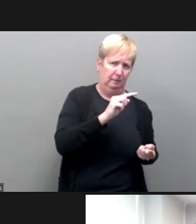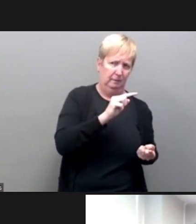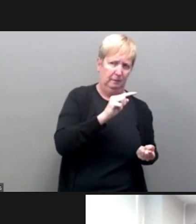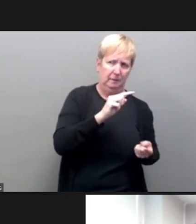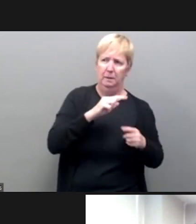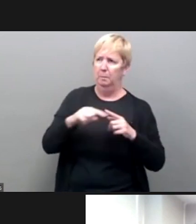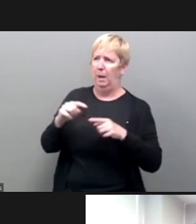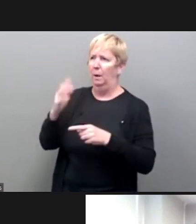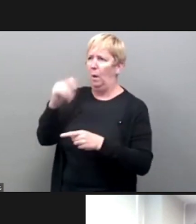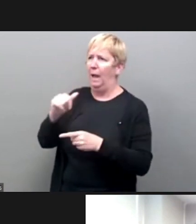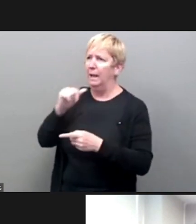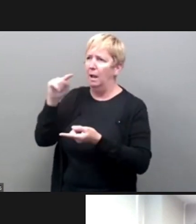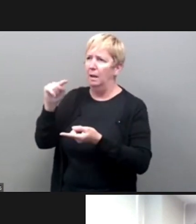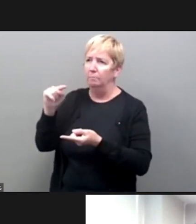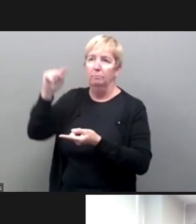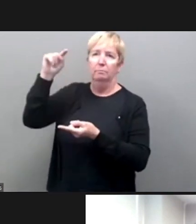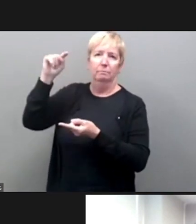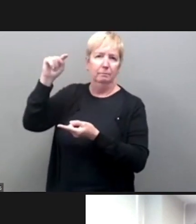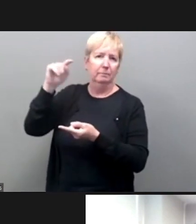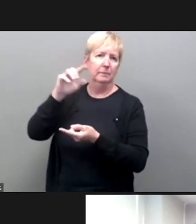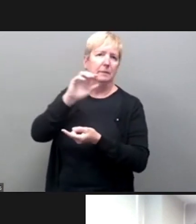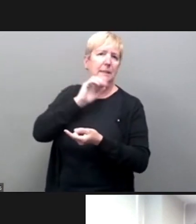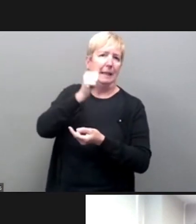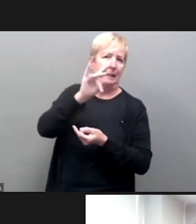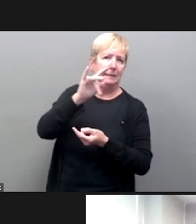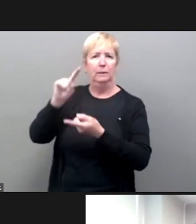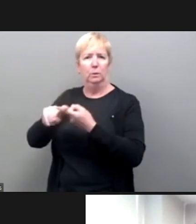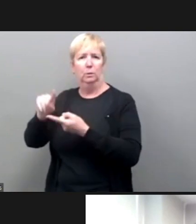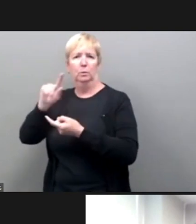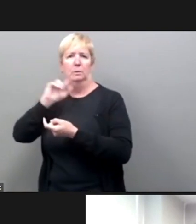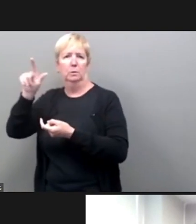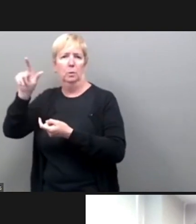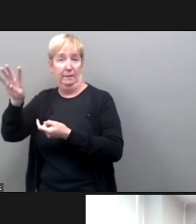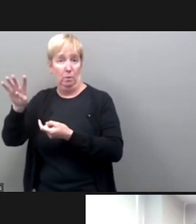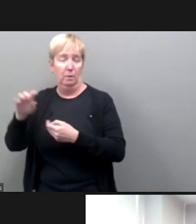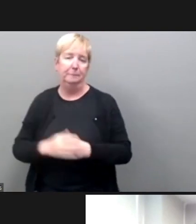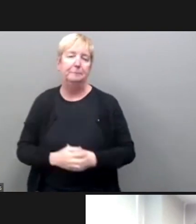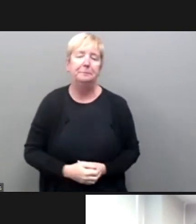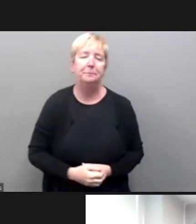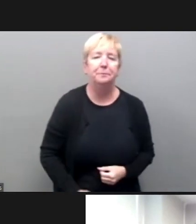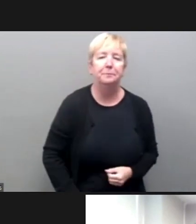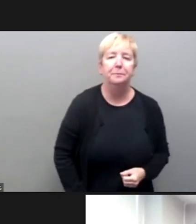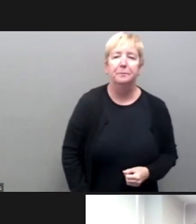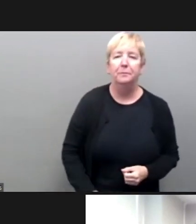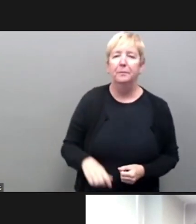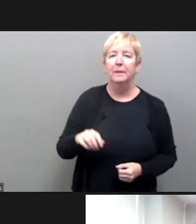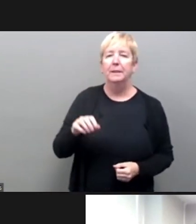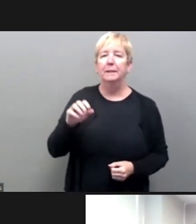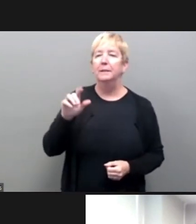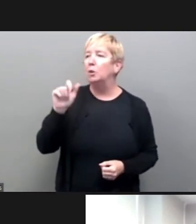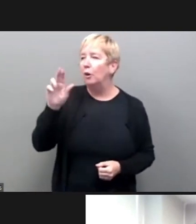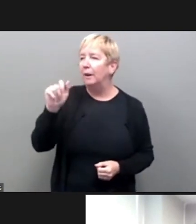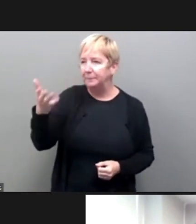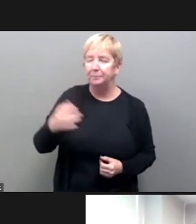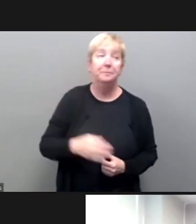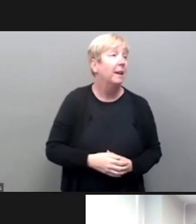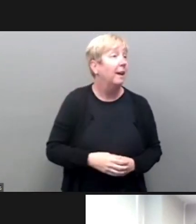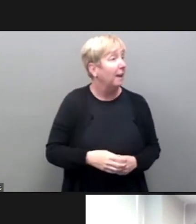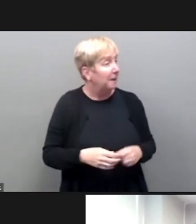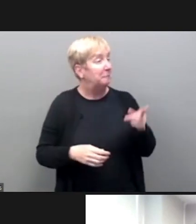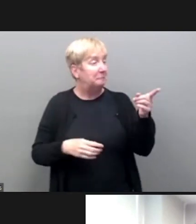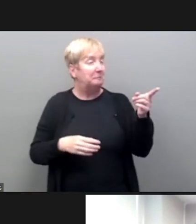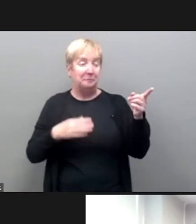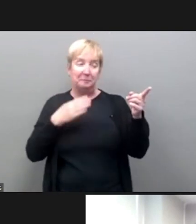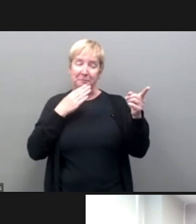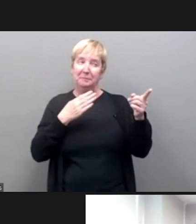go up in the 18 to 24 or whatever group it is, Laura. Yeah, no, that's thanks so much for noticing that.